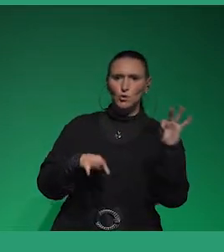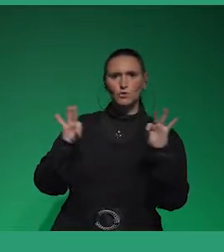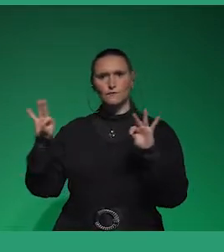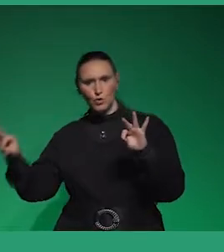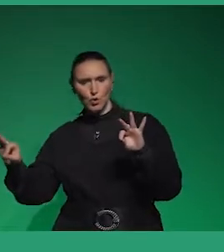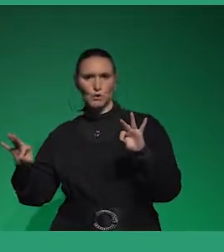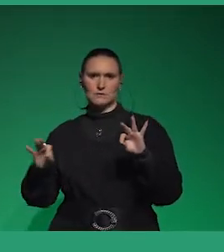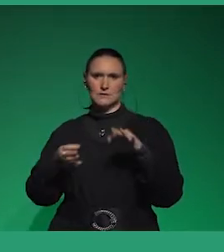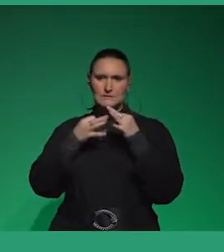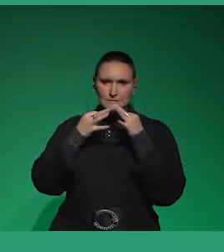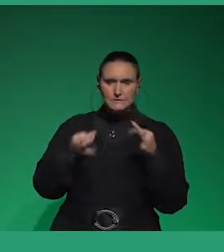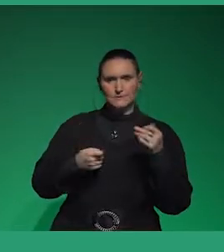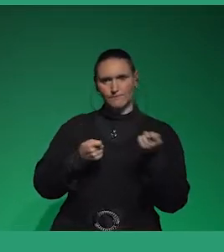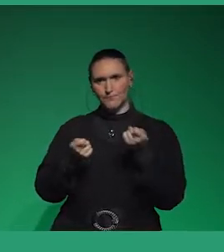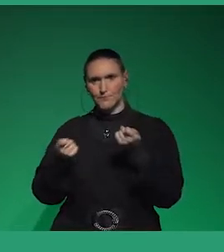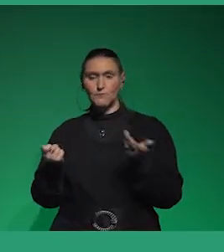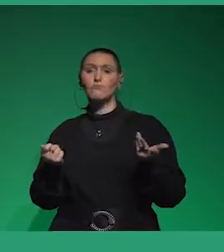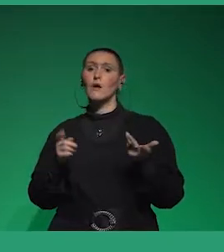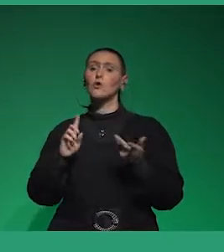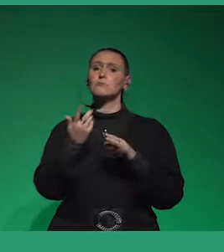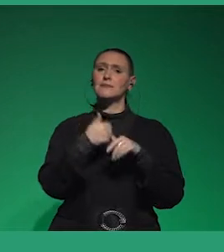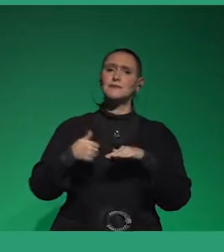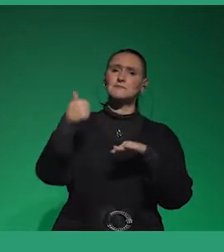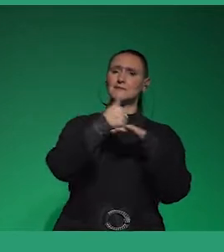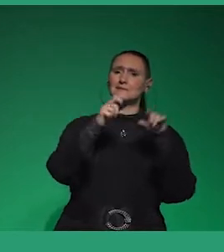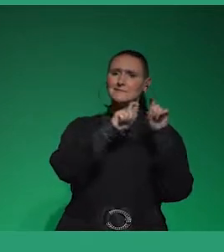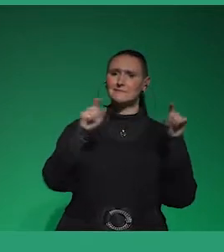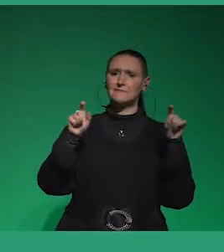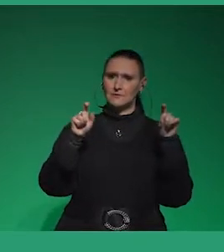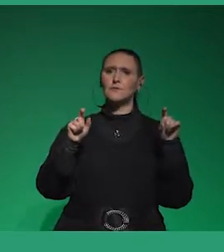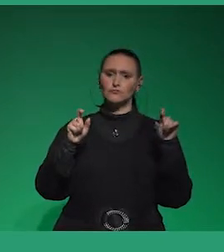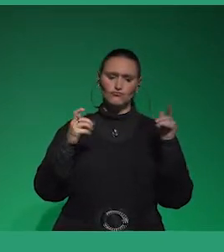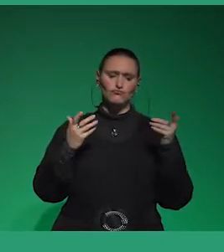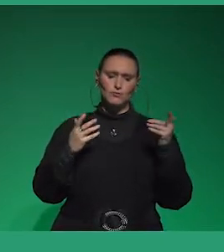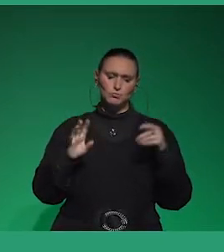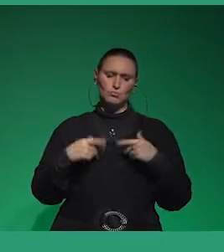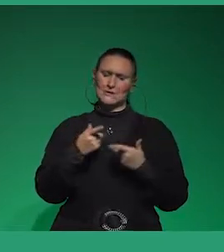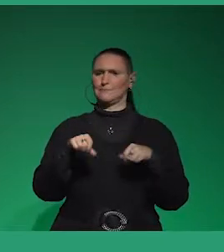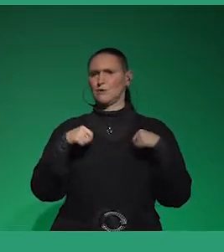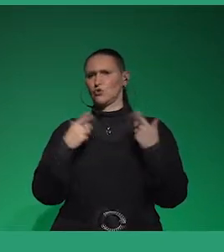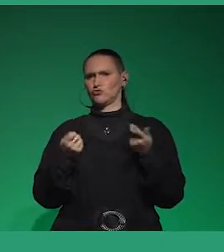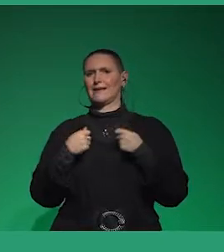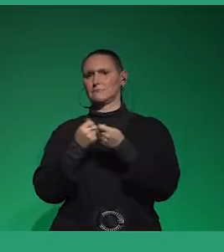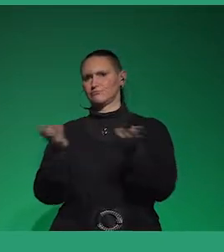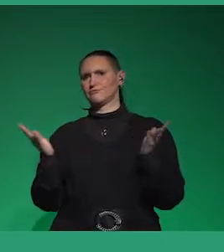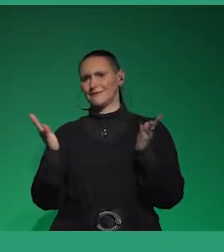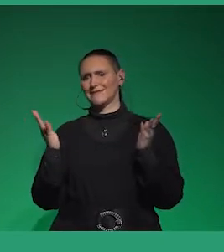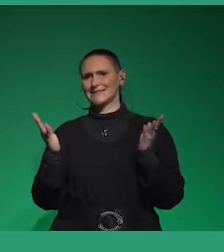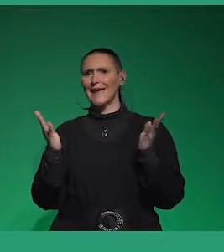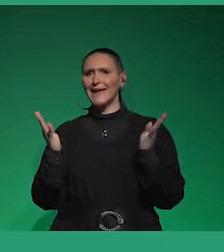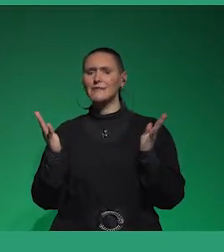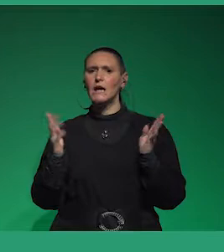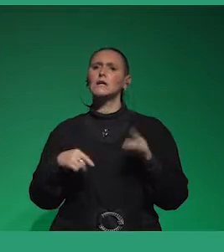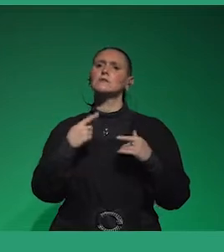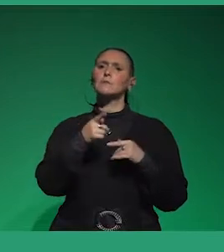are with the board of the Convention Biological Diversity, we are trying to work on a